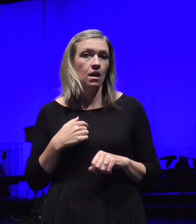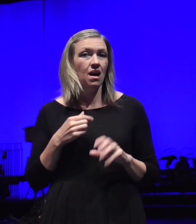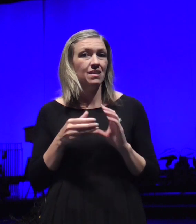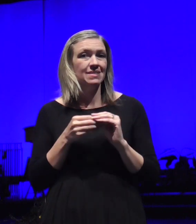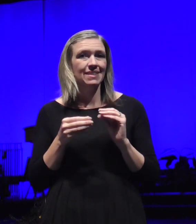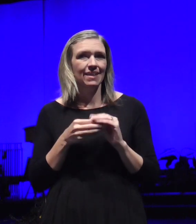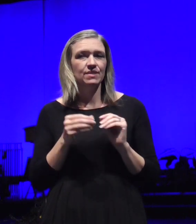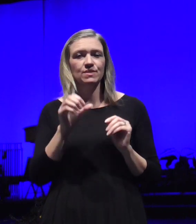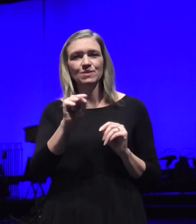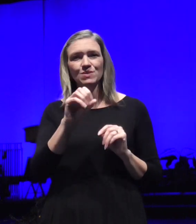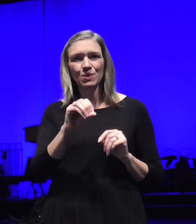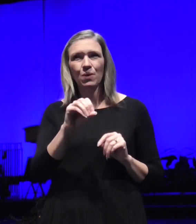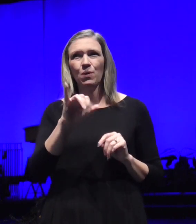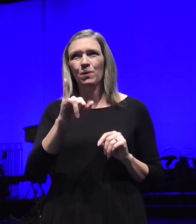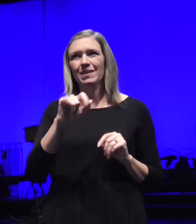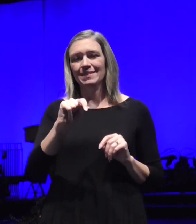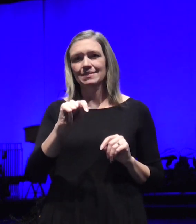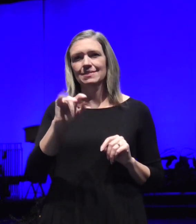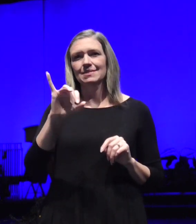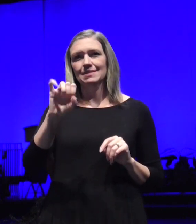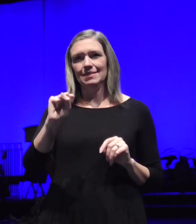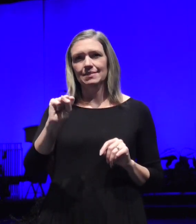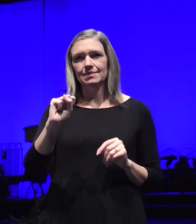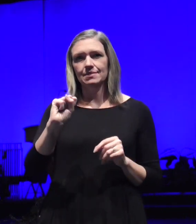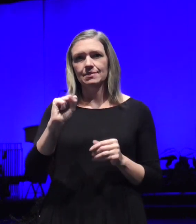And I say, and so it is. Amen.